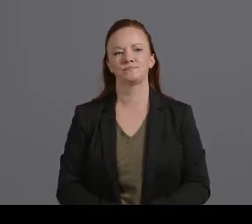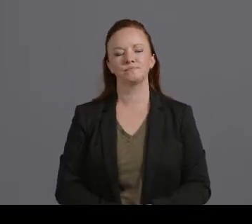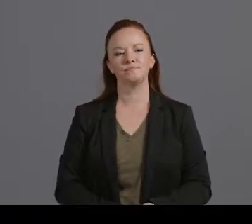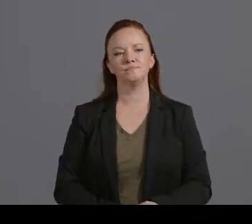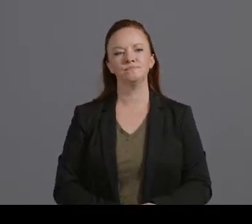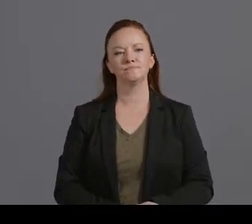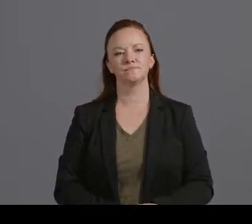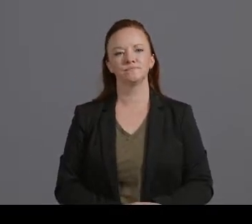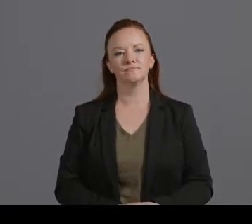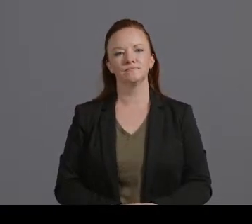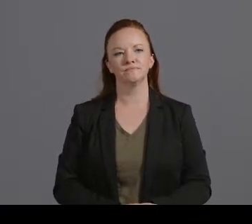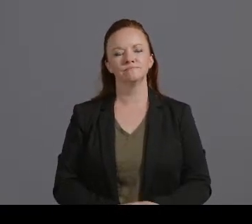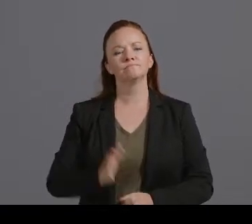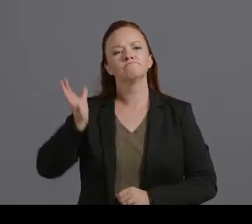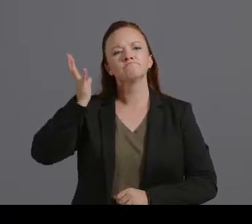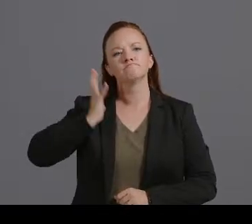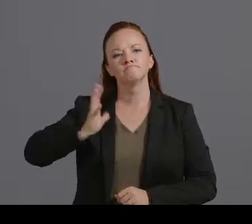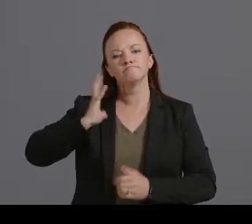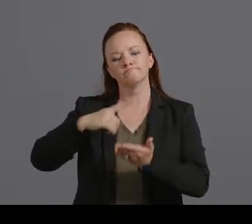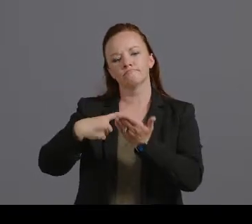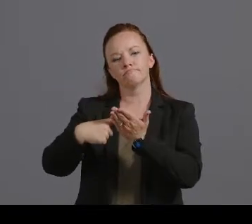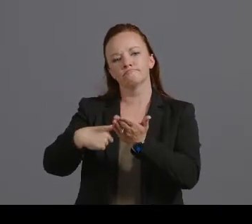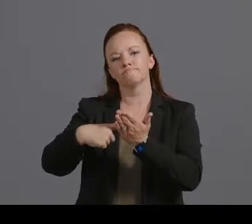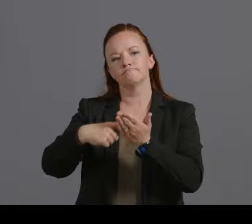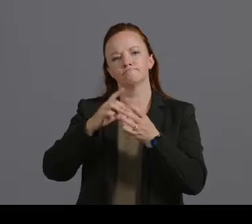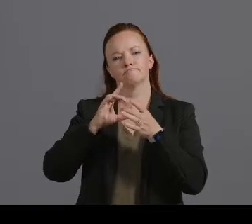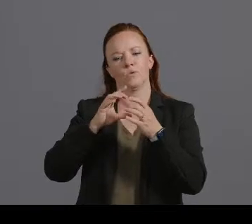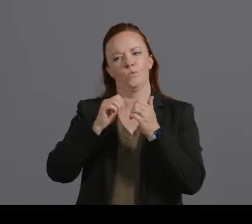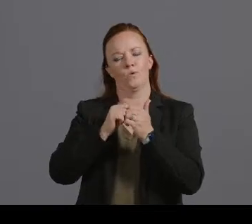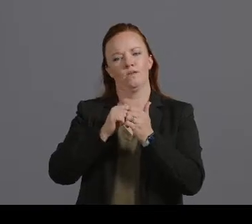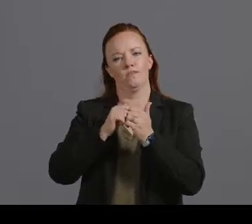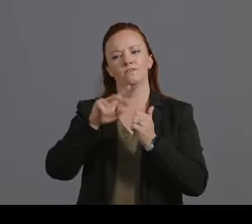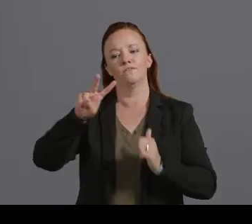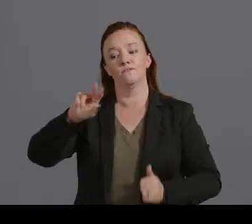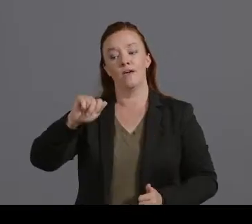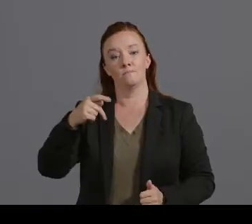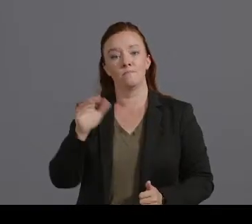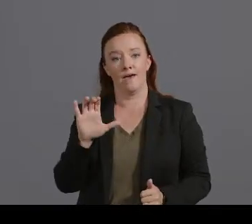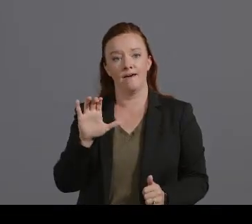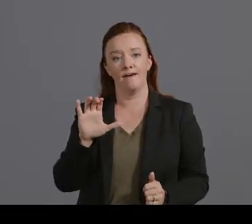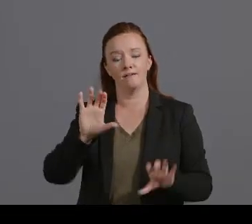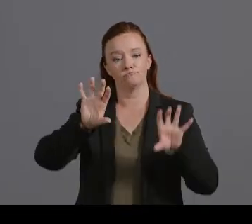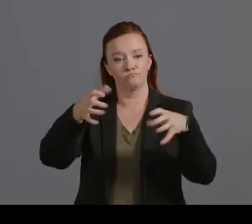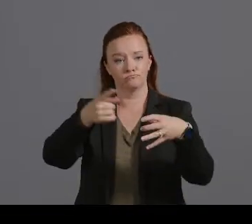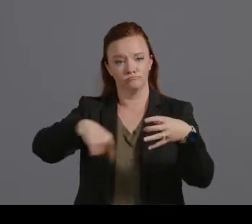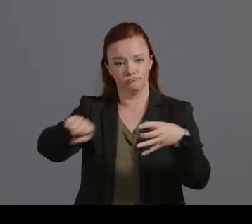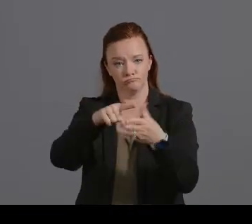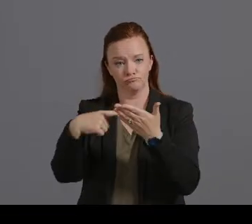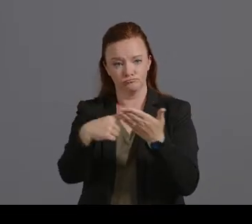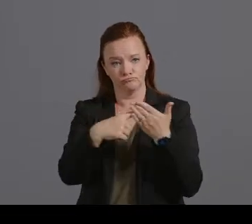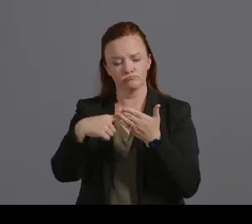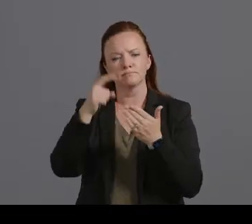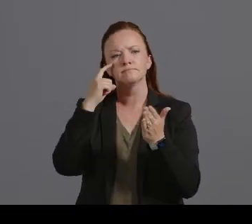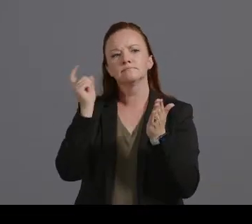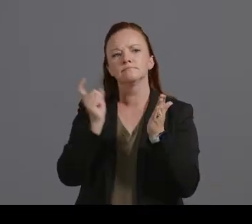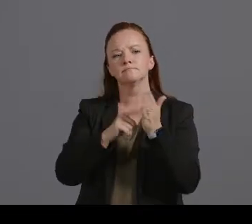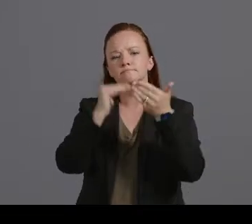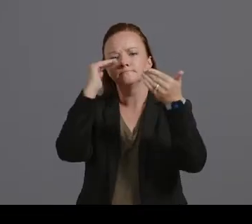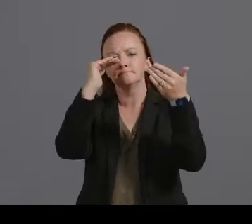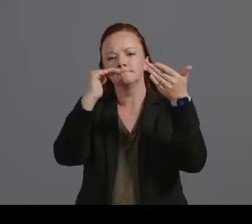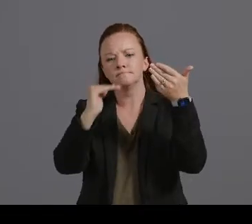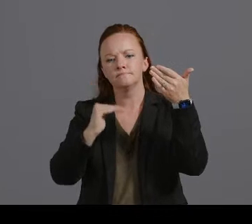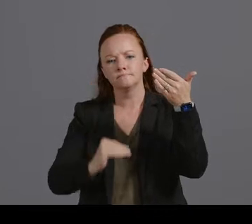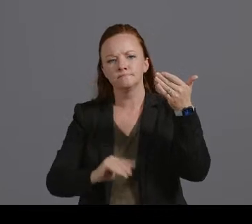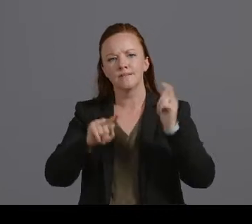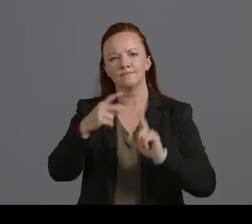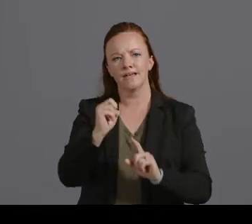When we had the discussion with our county, or with our VAPAC meeting, you can see here, these are the phase